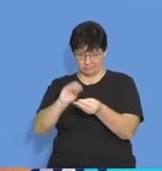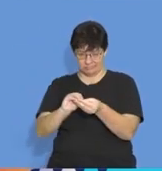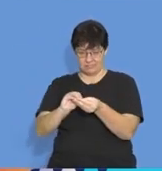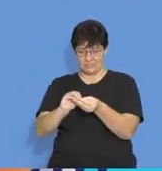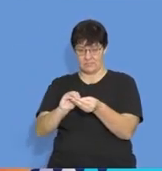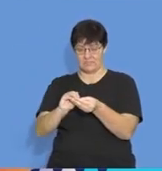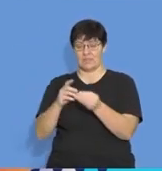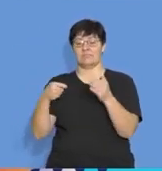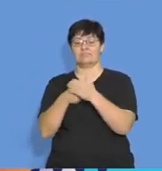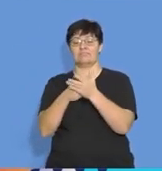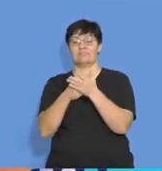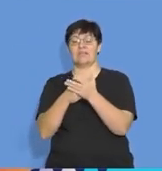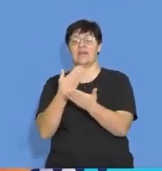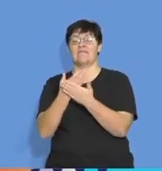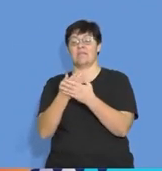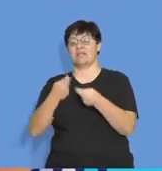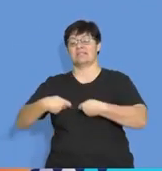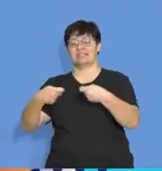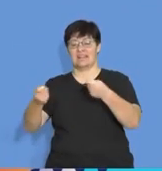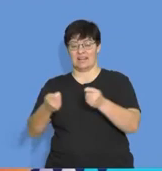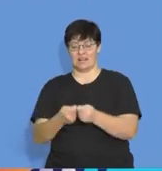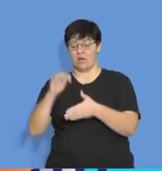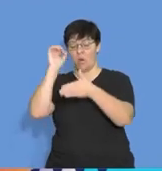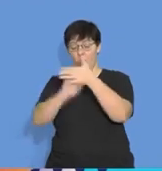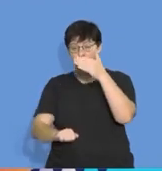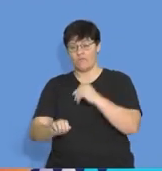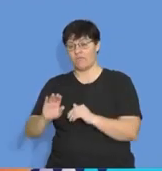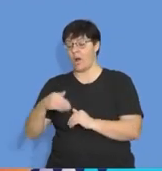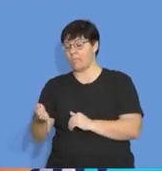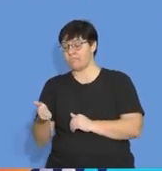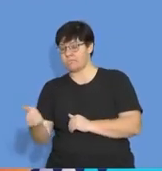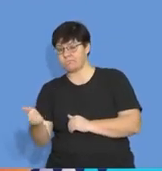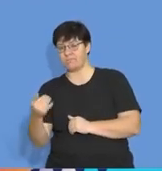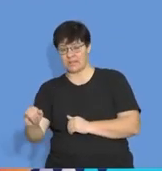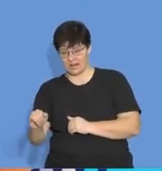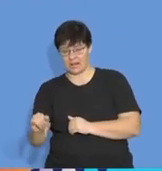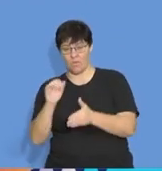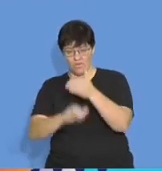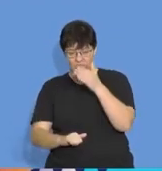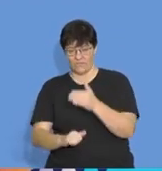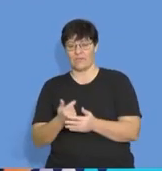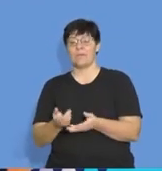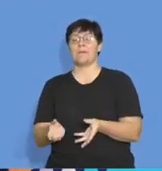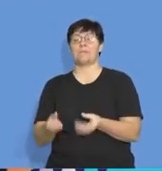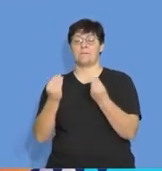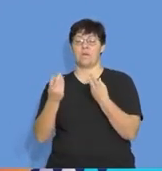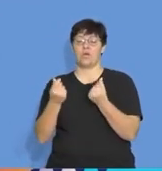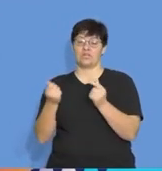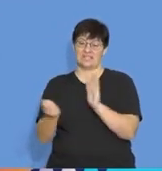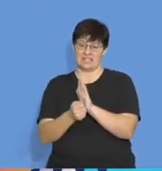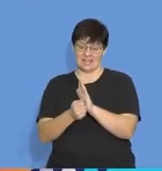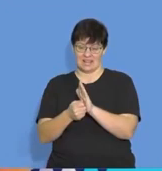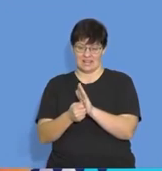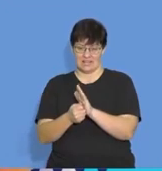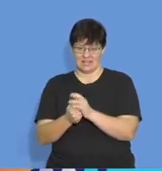merchandise available for resale. You subtract your closing stock, and that then gives you your cost of sales figure. Once